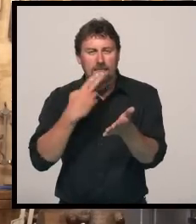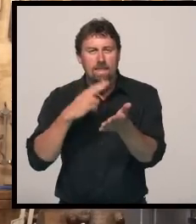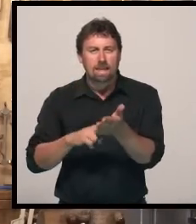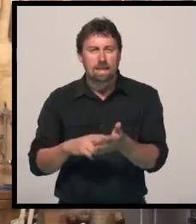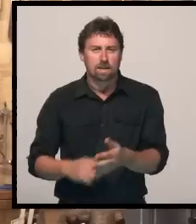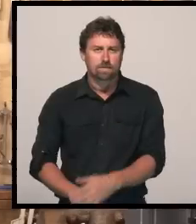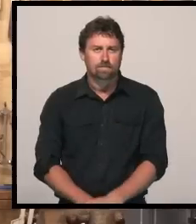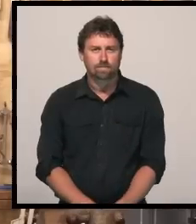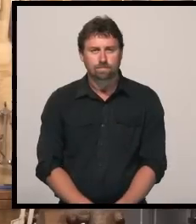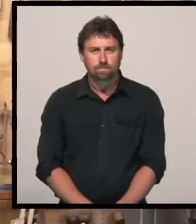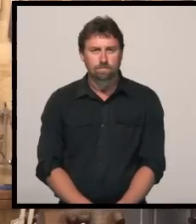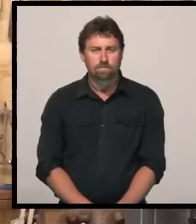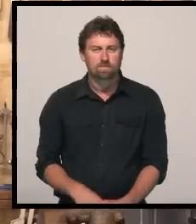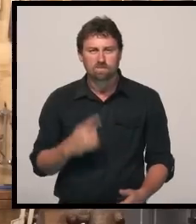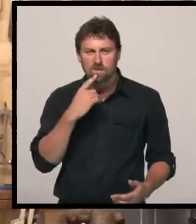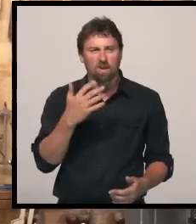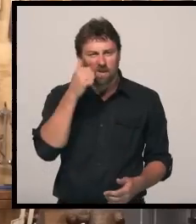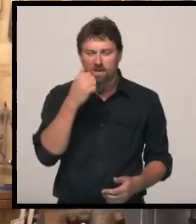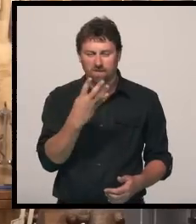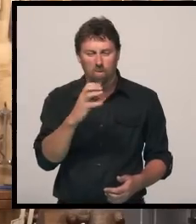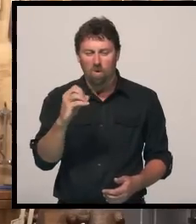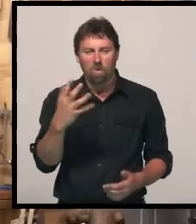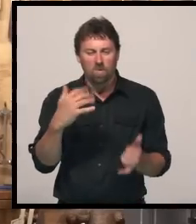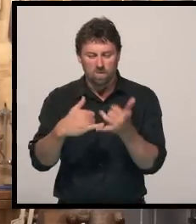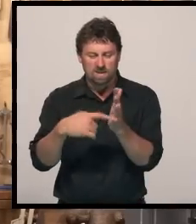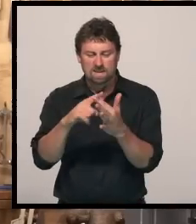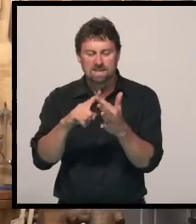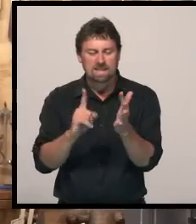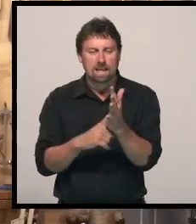that, 4-0 steel wool.